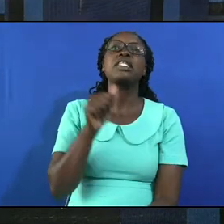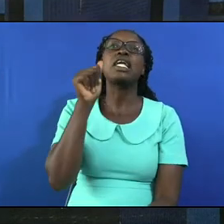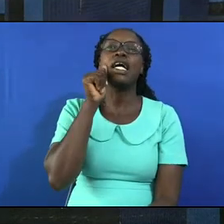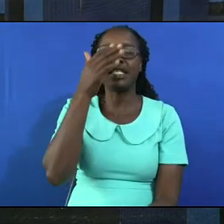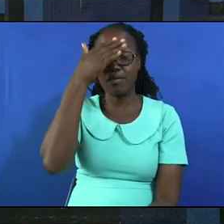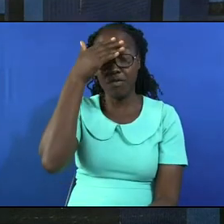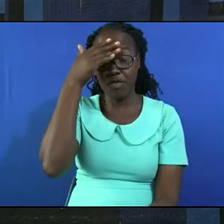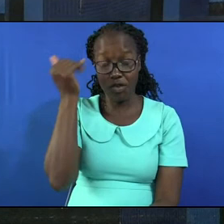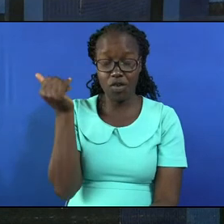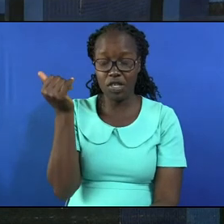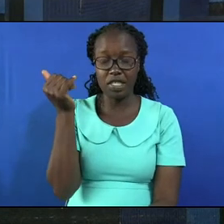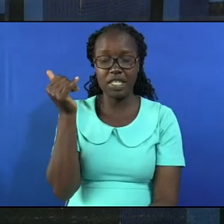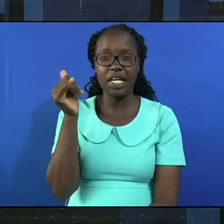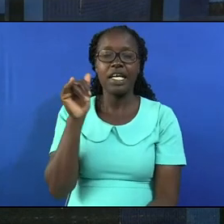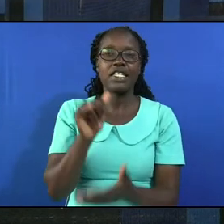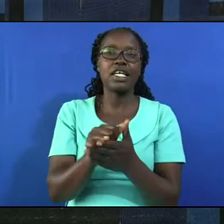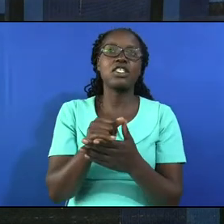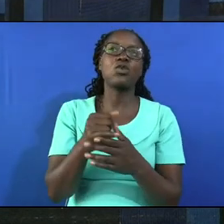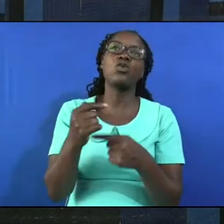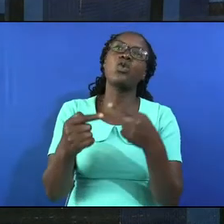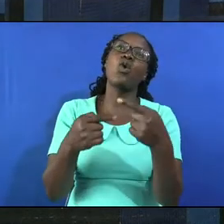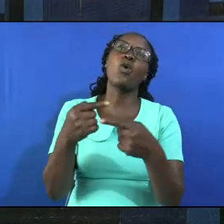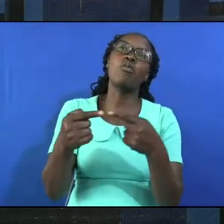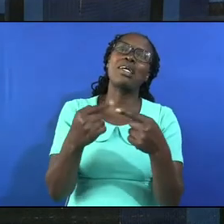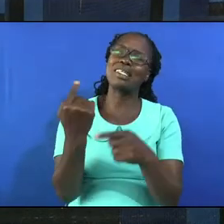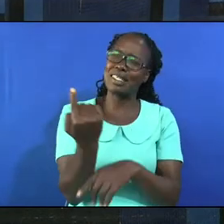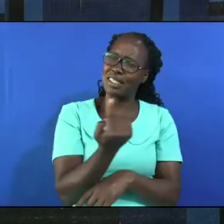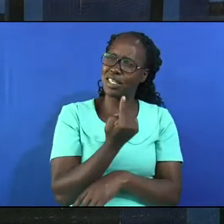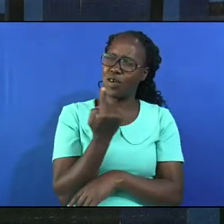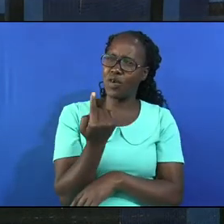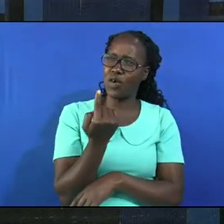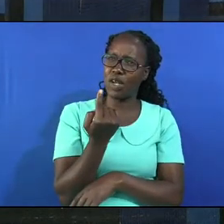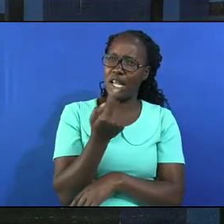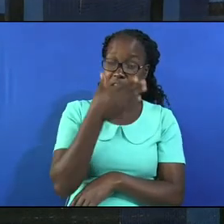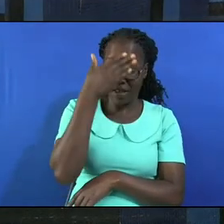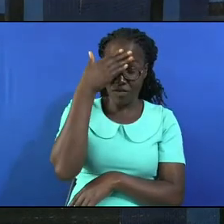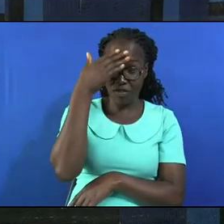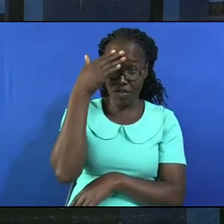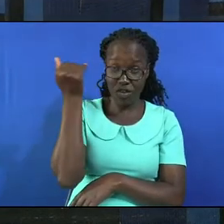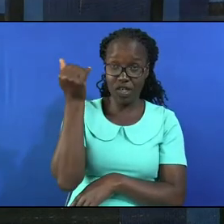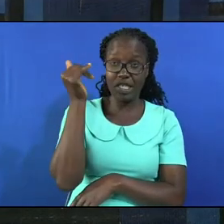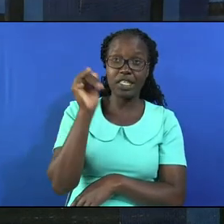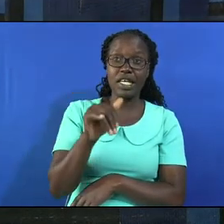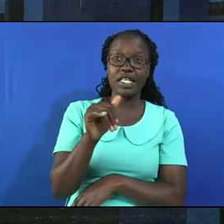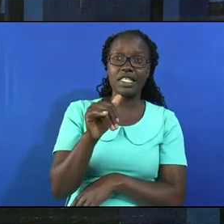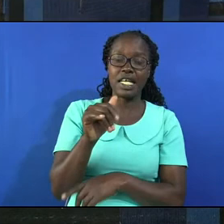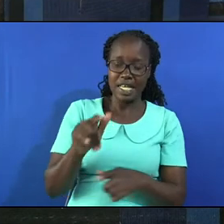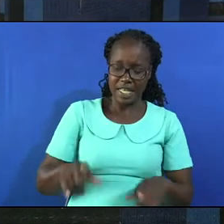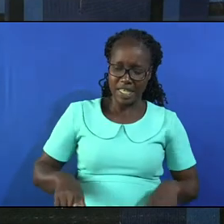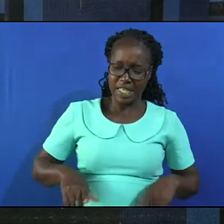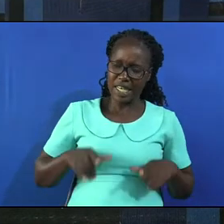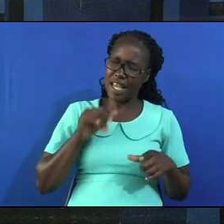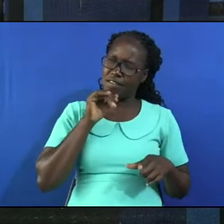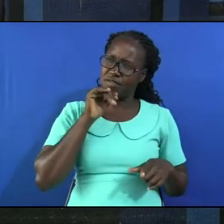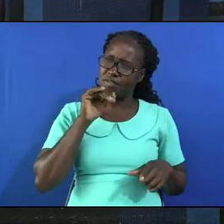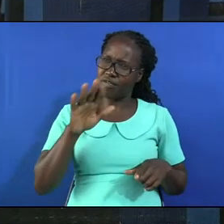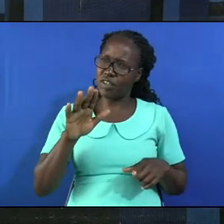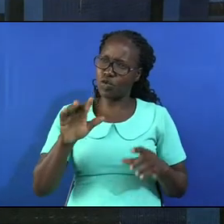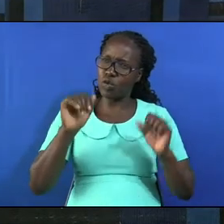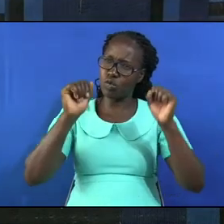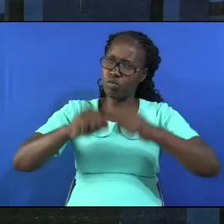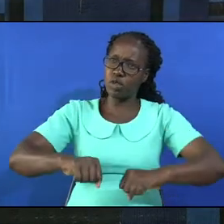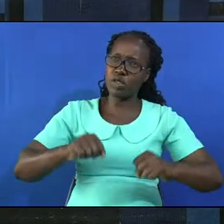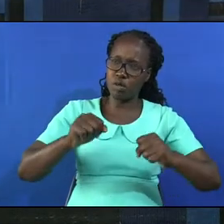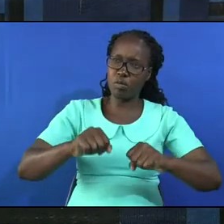Adam forgot that he could operate single. Adam forgot that his life was